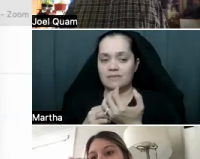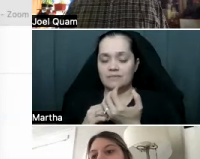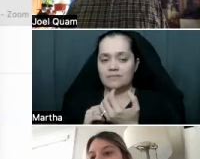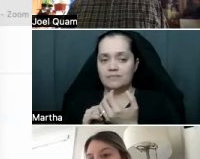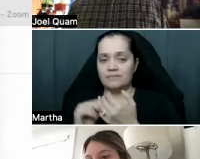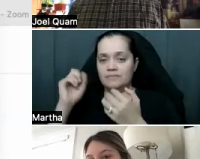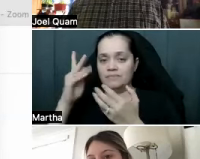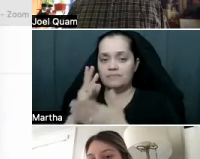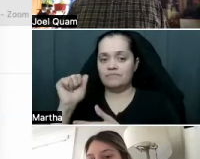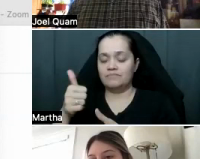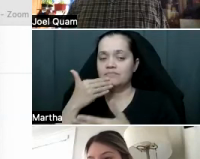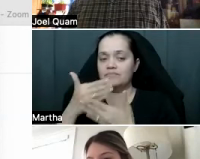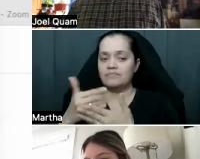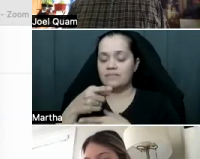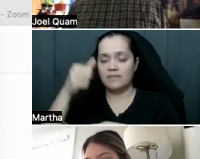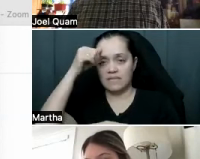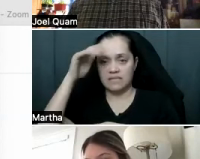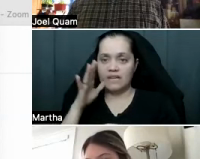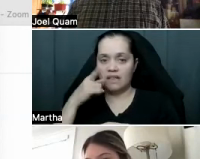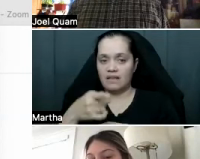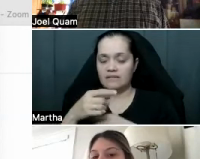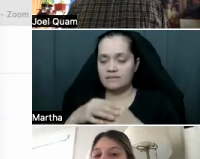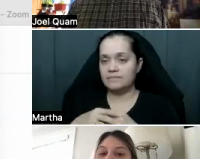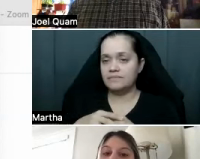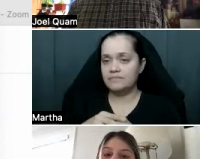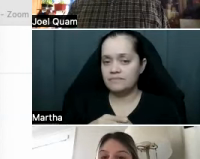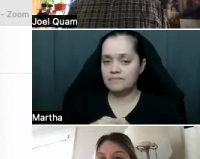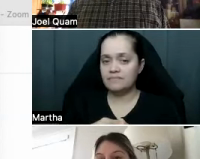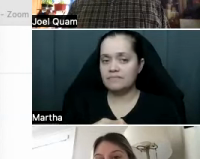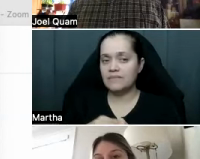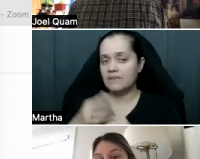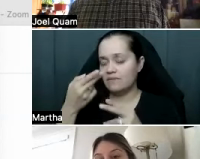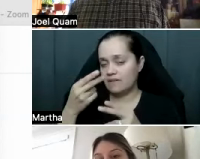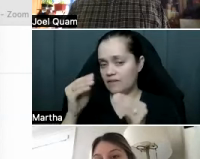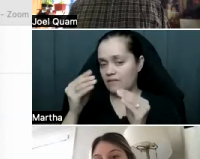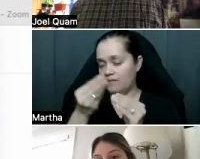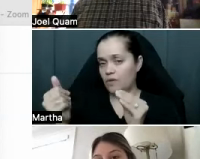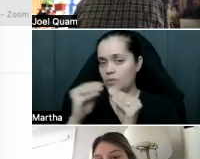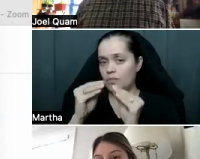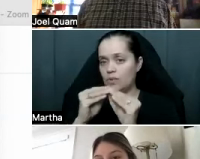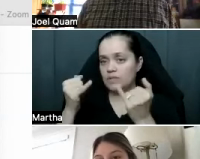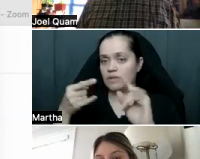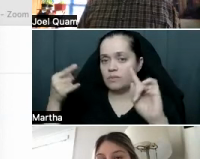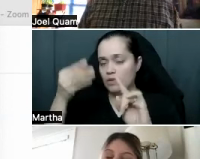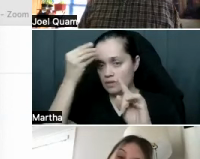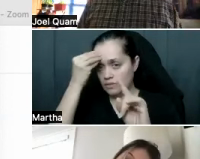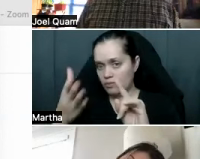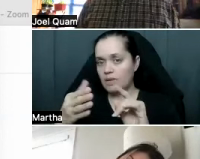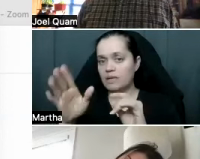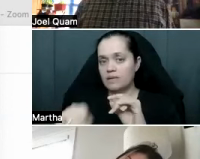All right, good. There's Alaska for us. All right, we've got a bit more, but here's a good point for me to remind